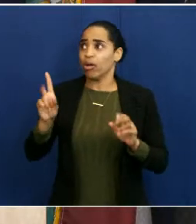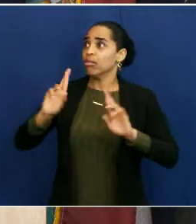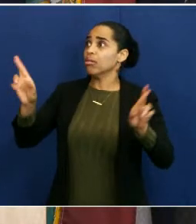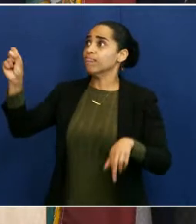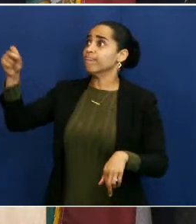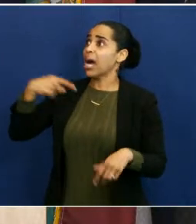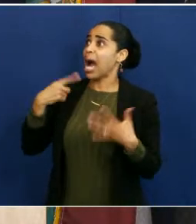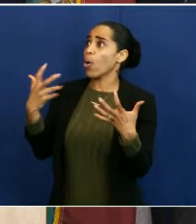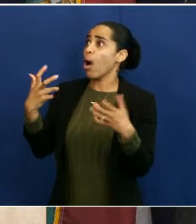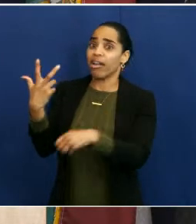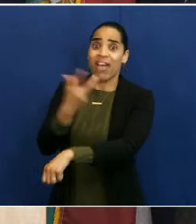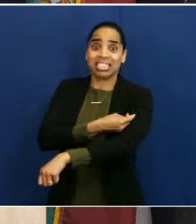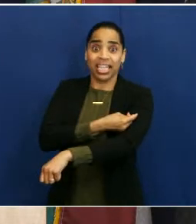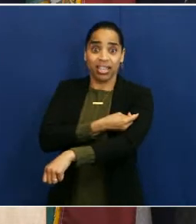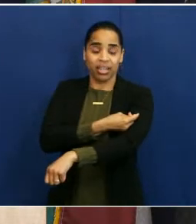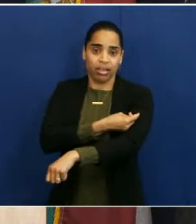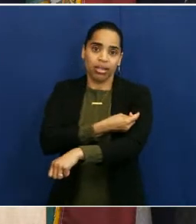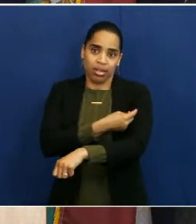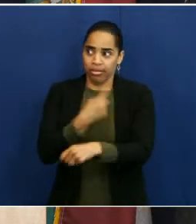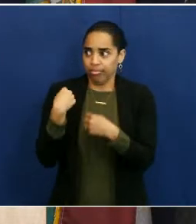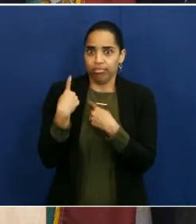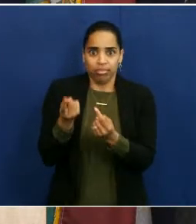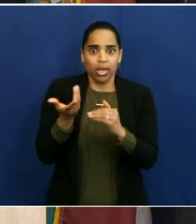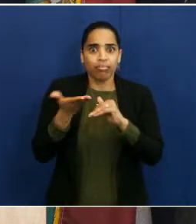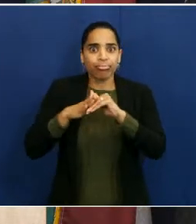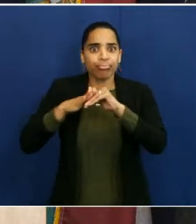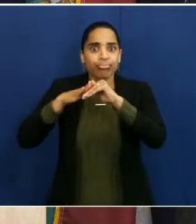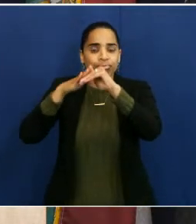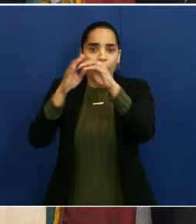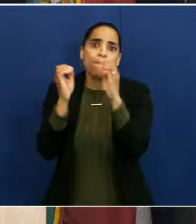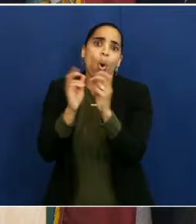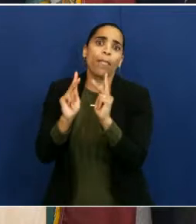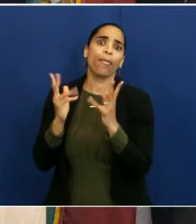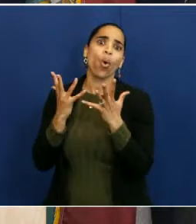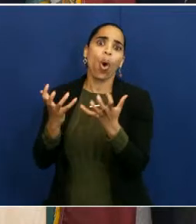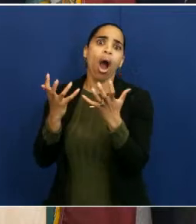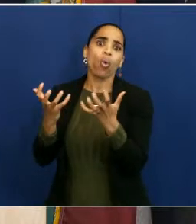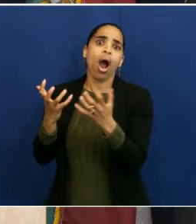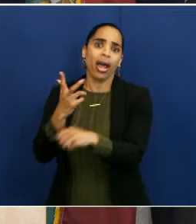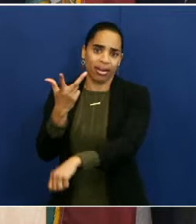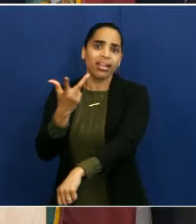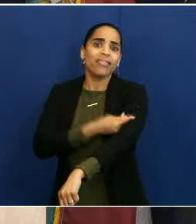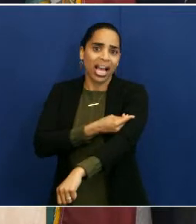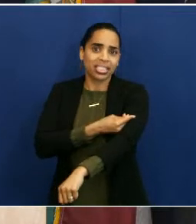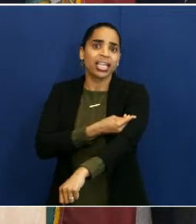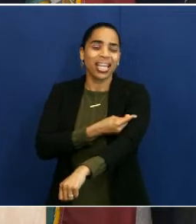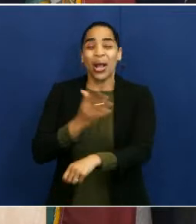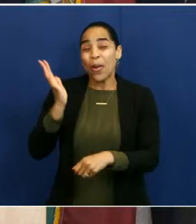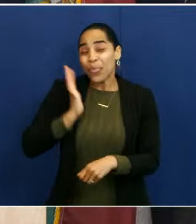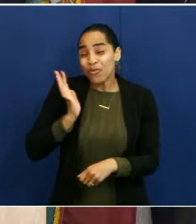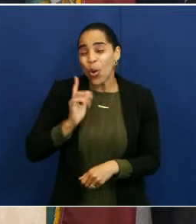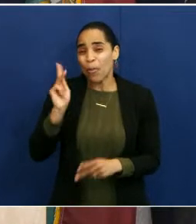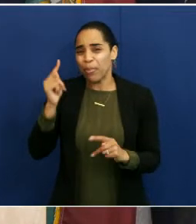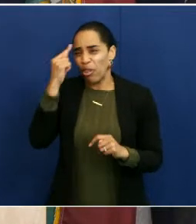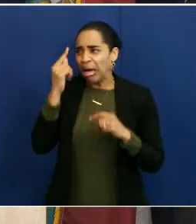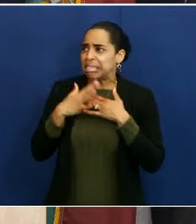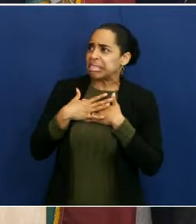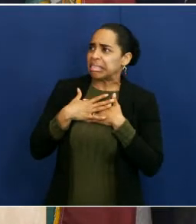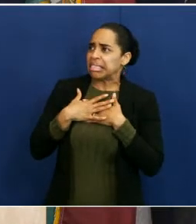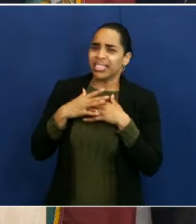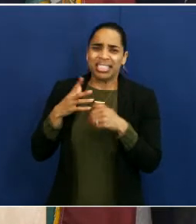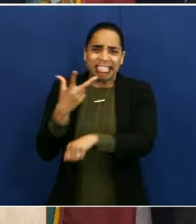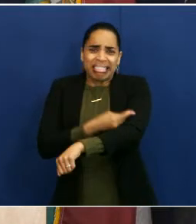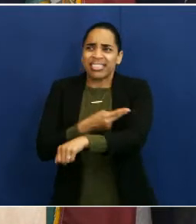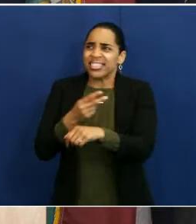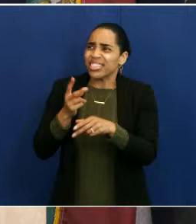vaccine. We think that number has only increased because one of the leading drivers of folks who didn't want to get it was they said it was too soon, and that was a